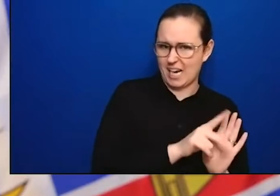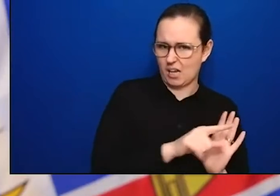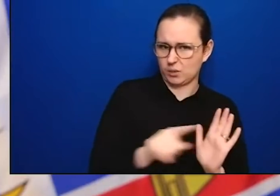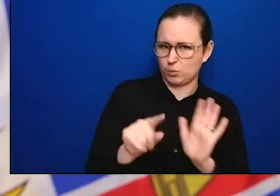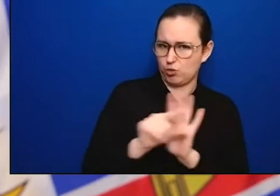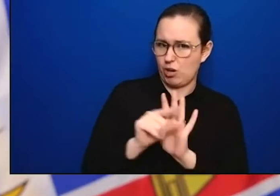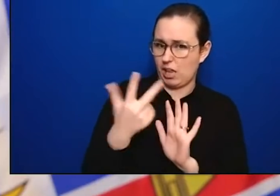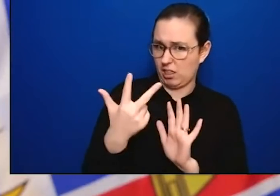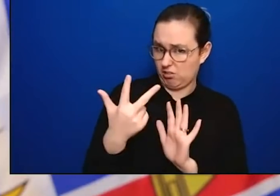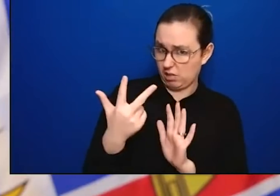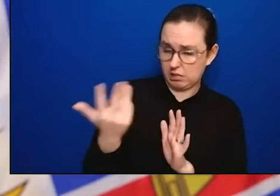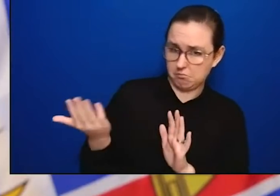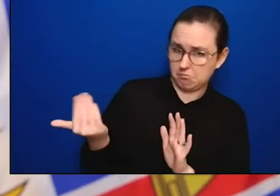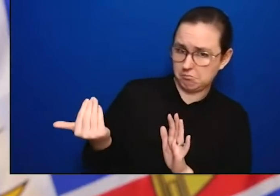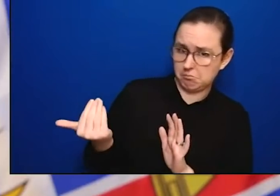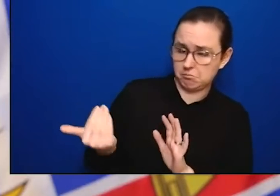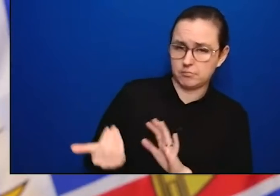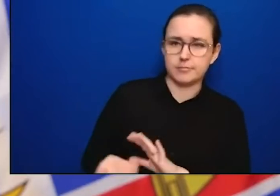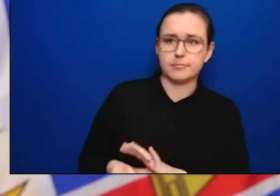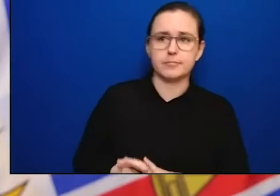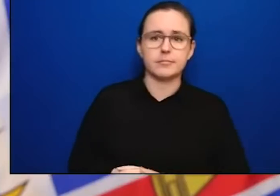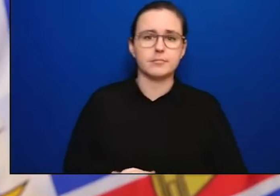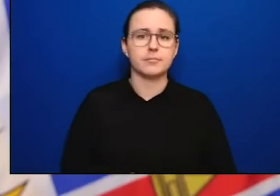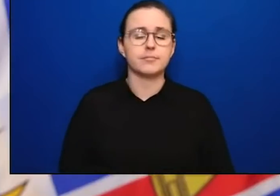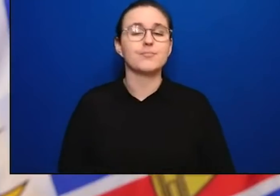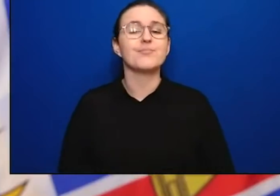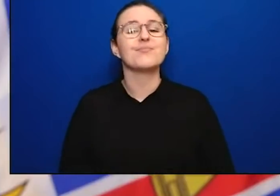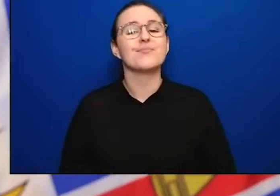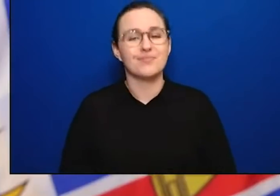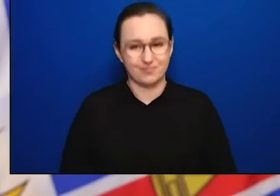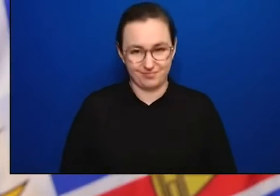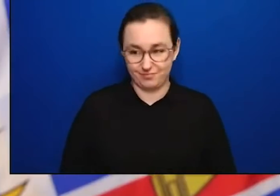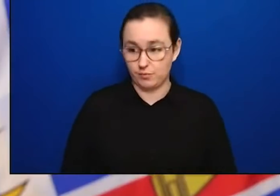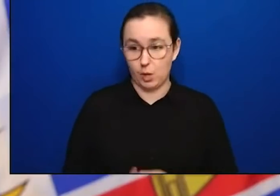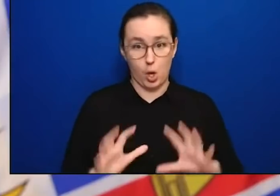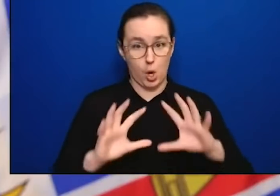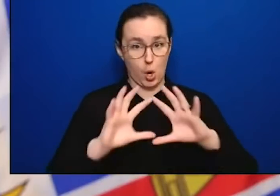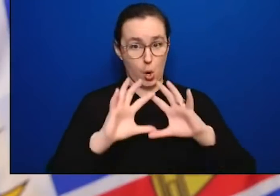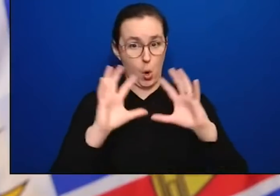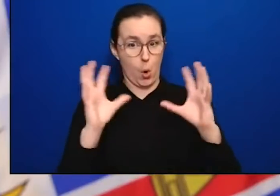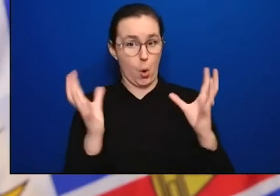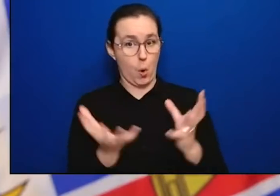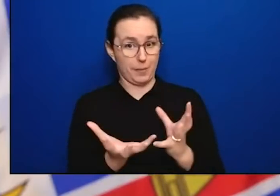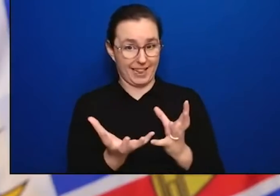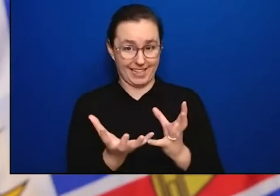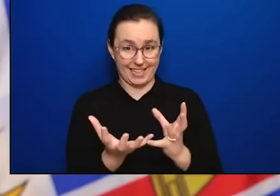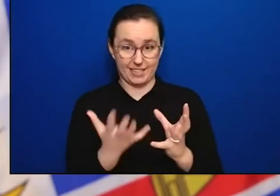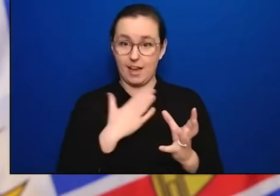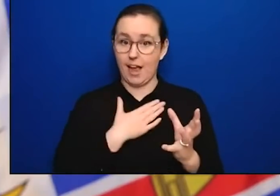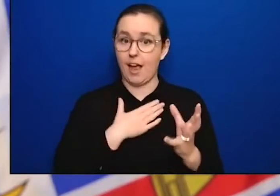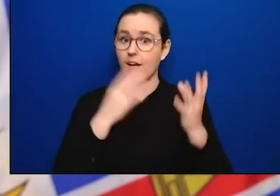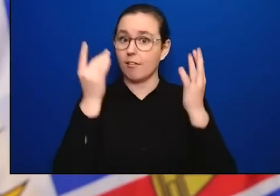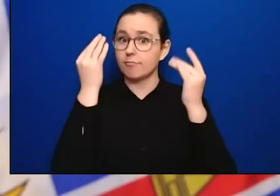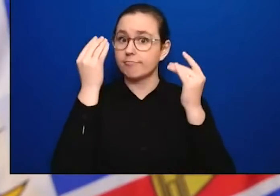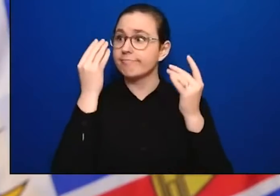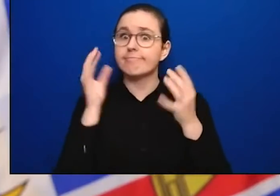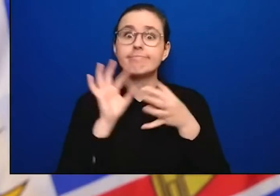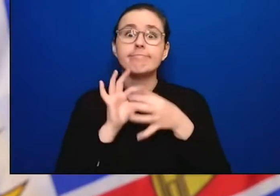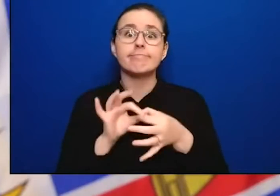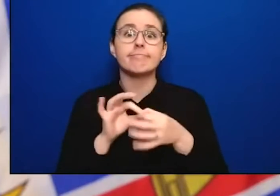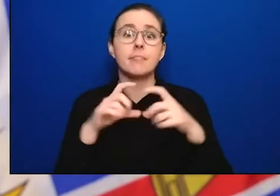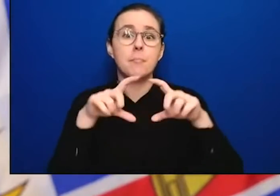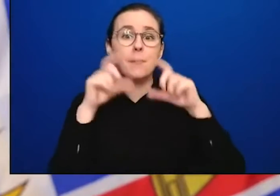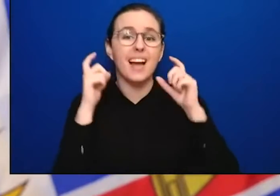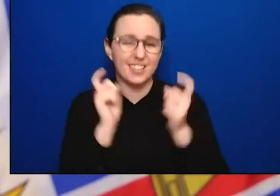of masks for the 3 kids? Yeah, so, our thinking about masks globally has evolved over